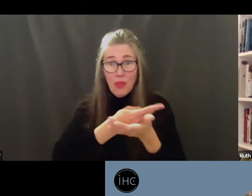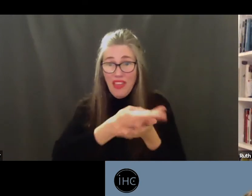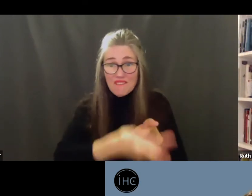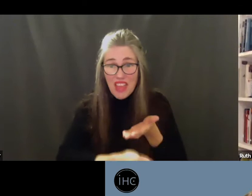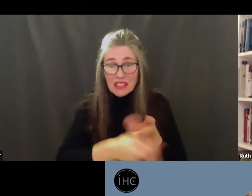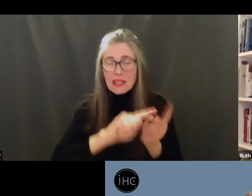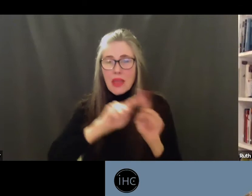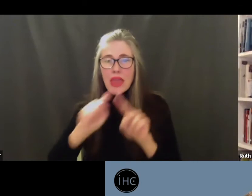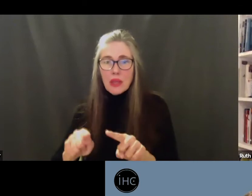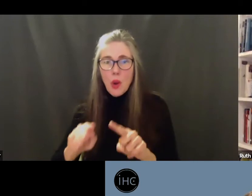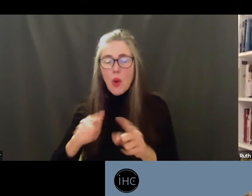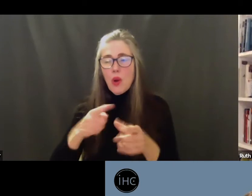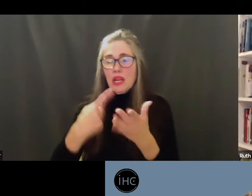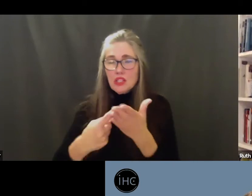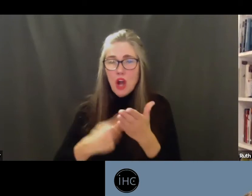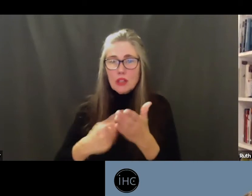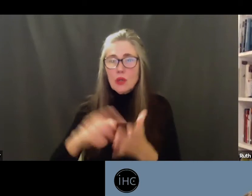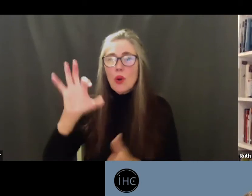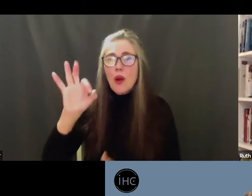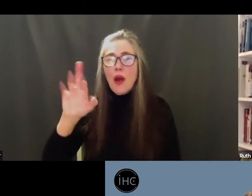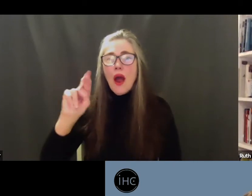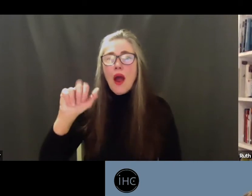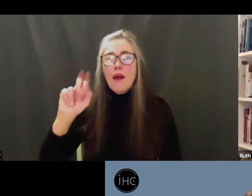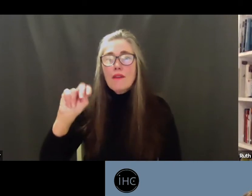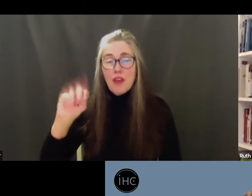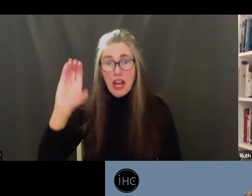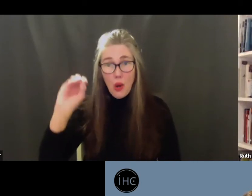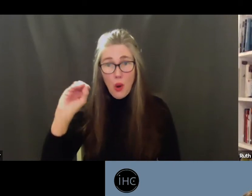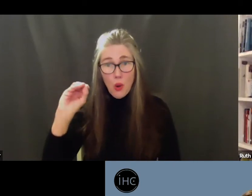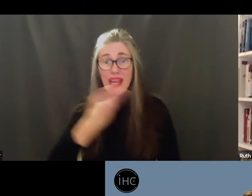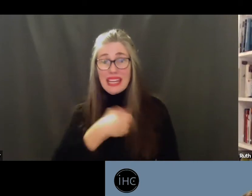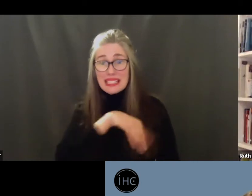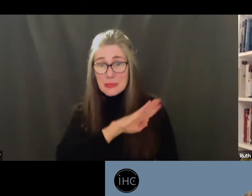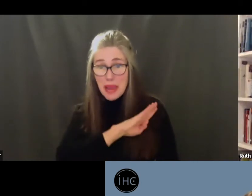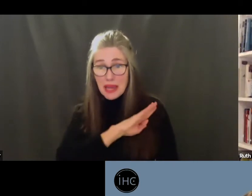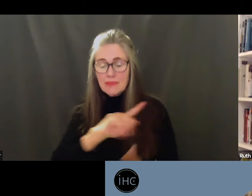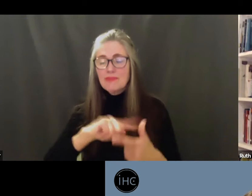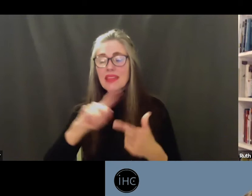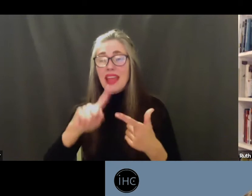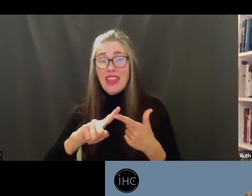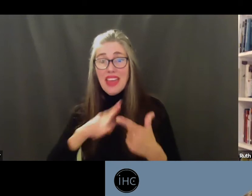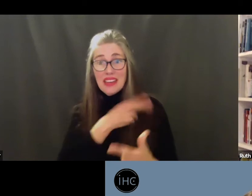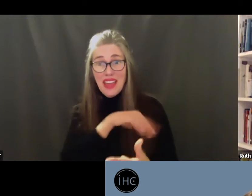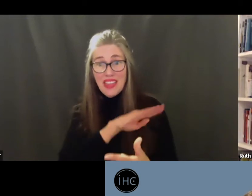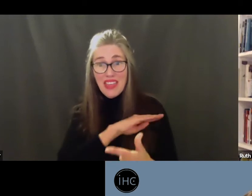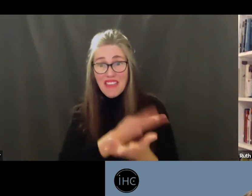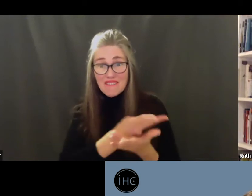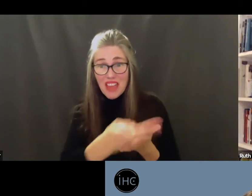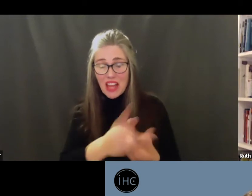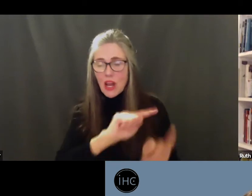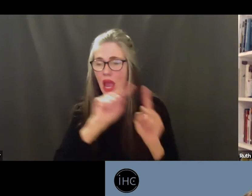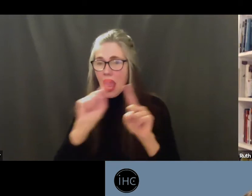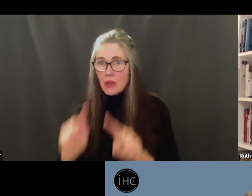And then Franco passes and they go to Pinochet's Chile, as well as other places in Latin and